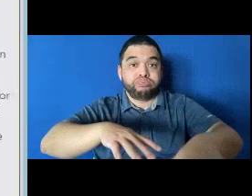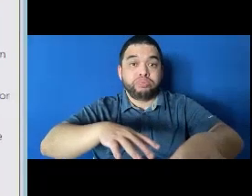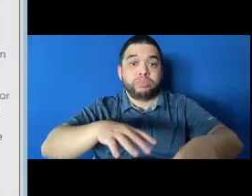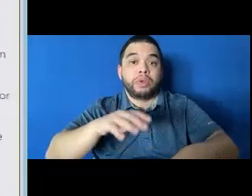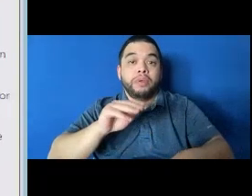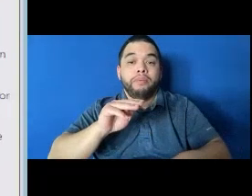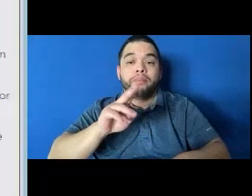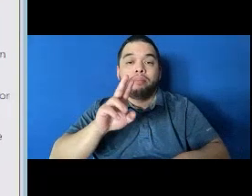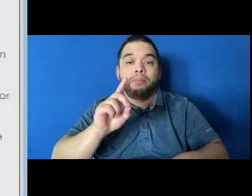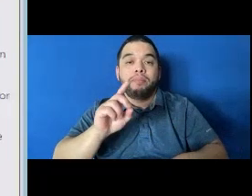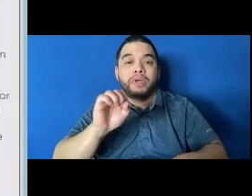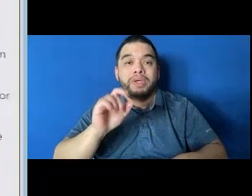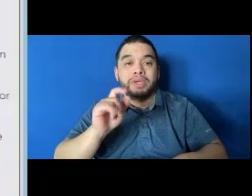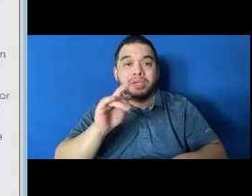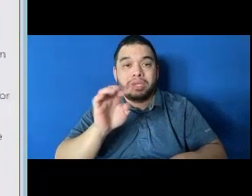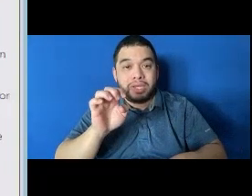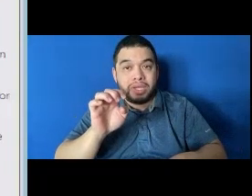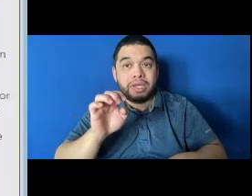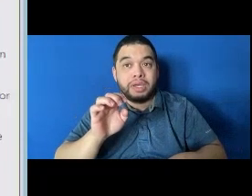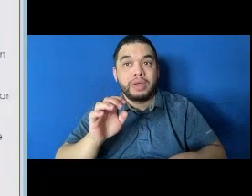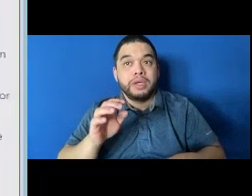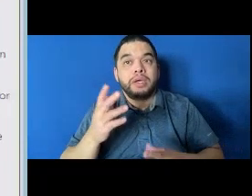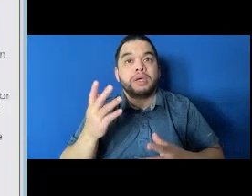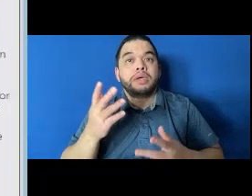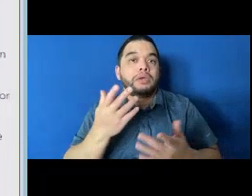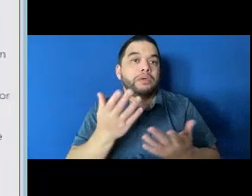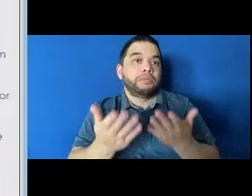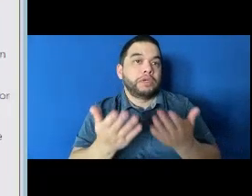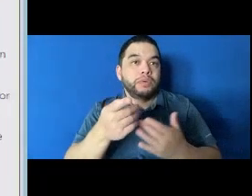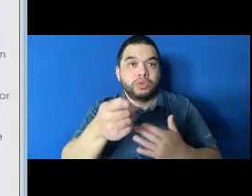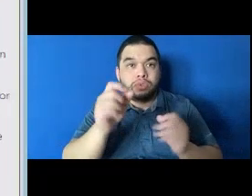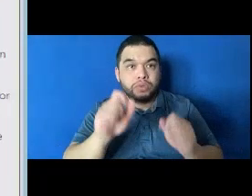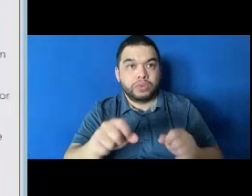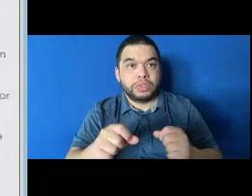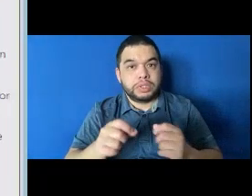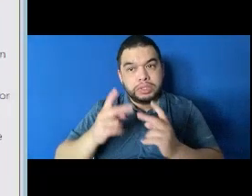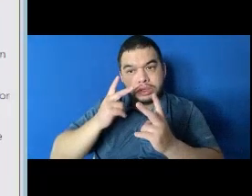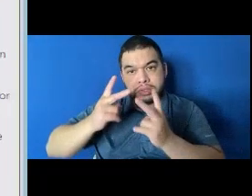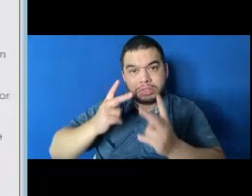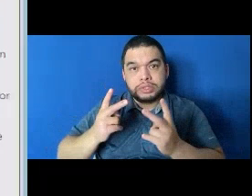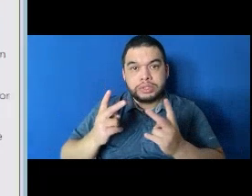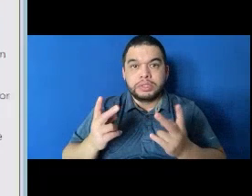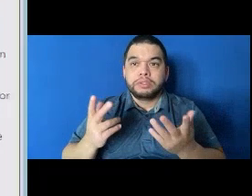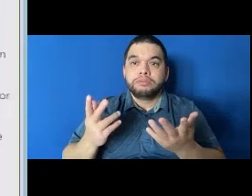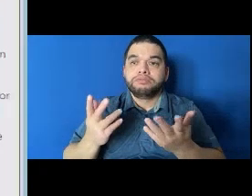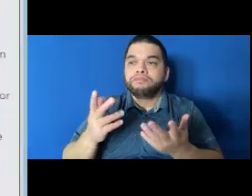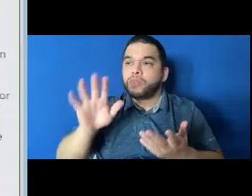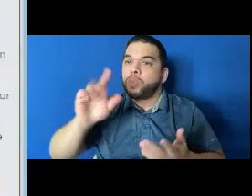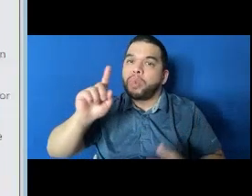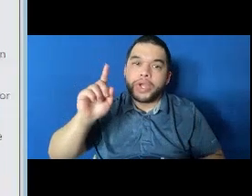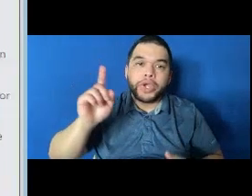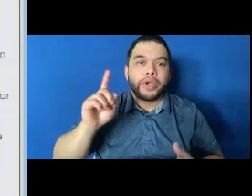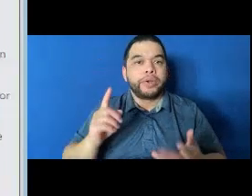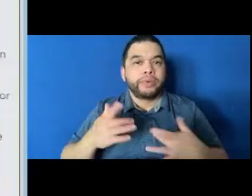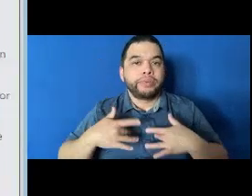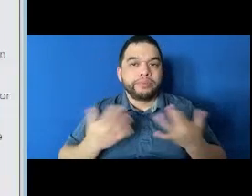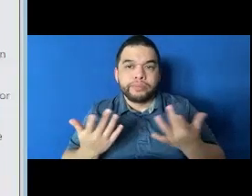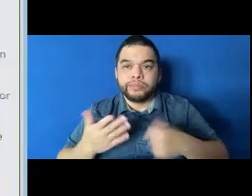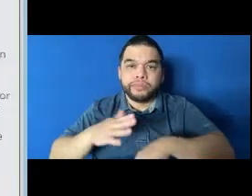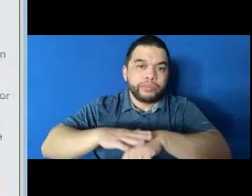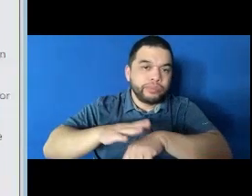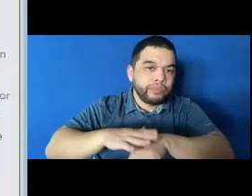the landslides, we're going to be focusing on the same area. So then the flash floods are also focusing and